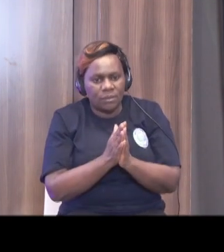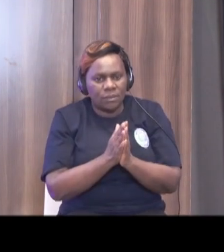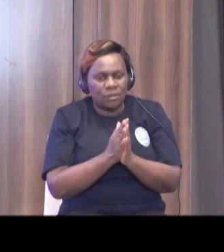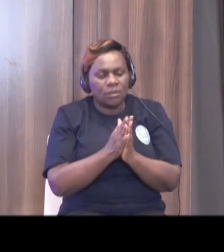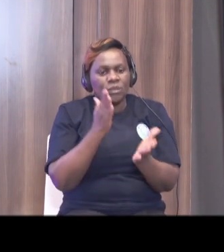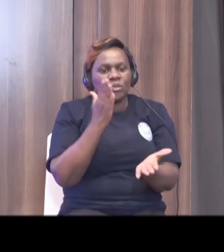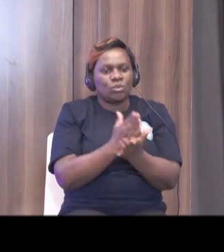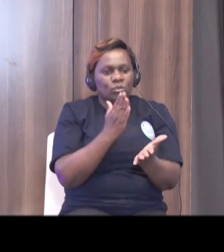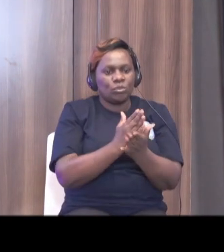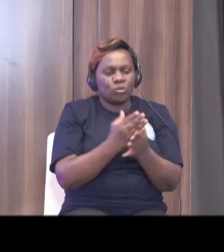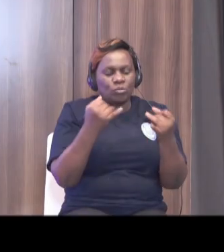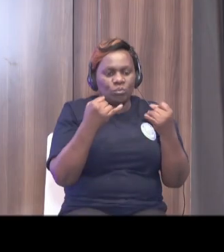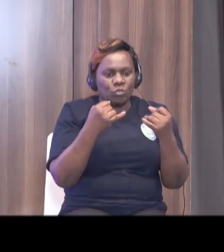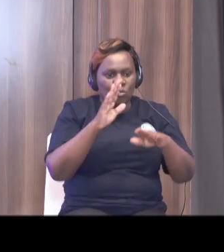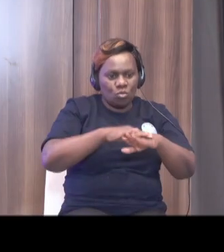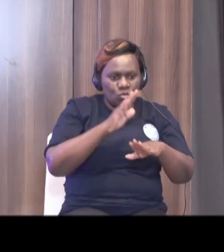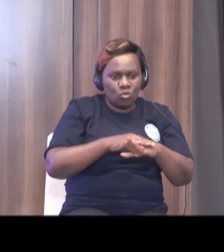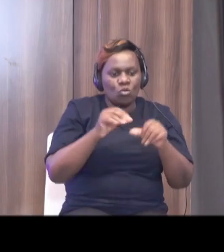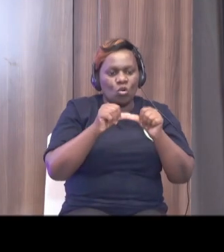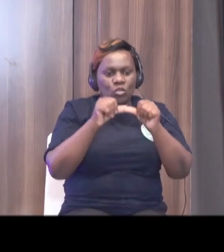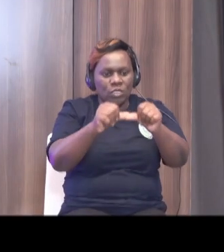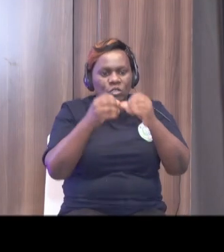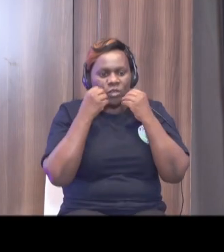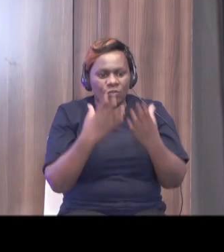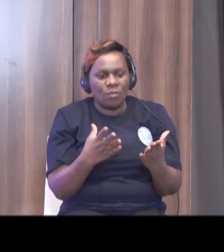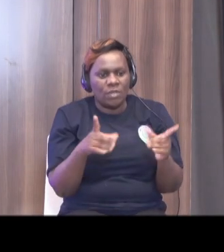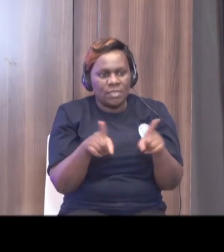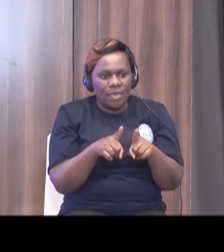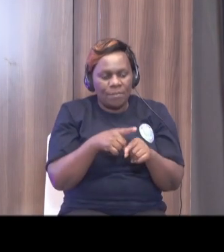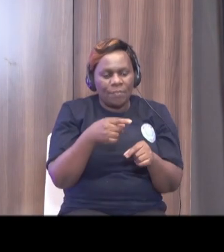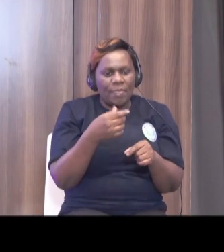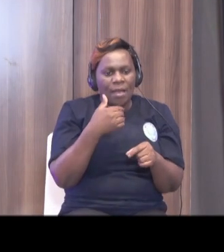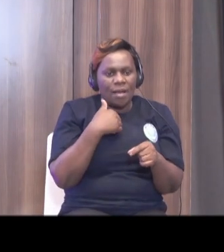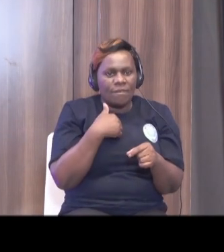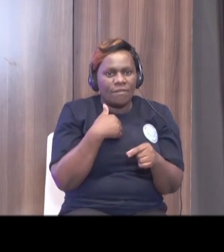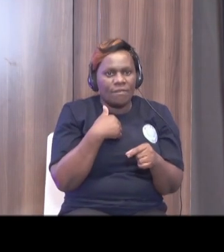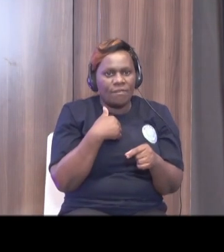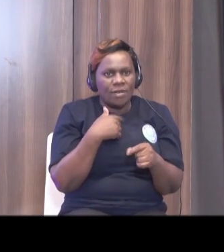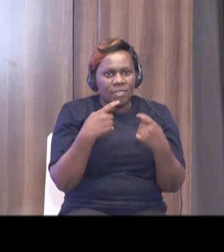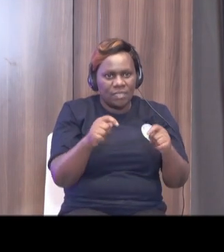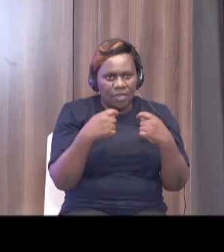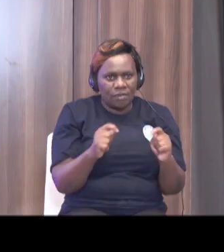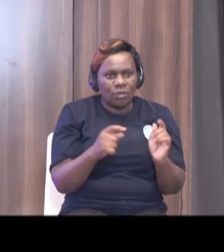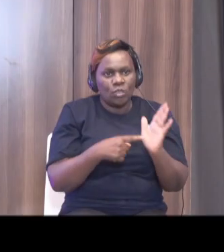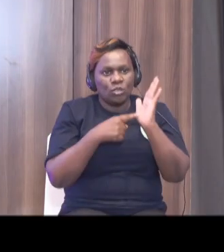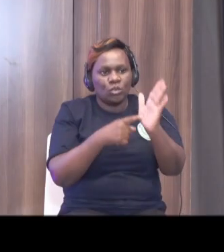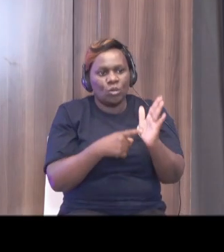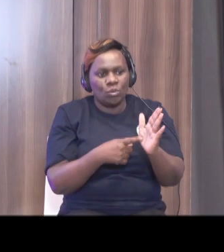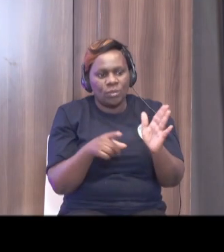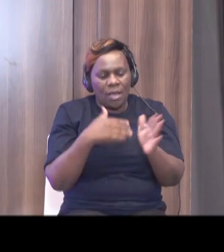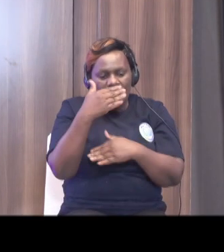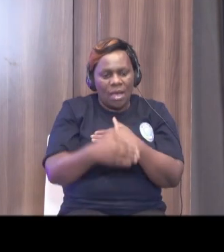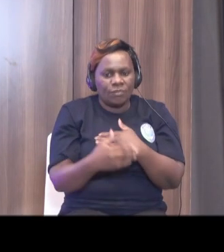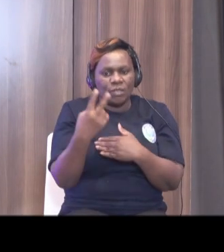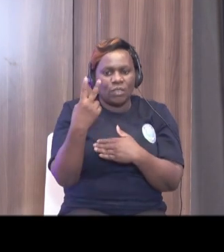of course, the effectiveness was consistent with the data that the phase 3 trial showed. And after 2